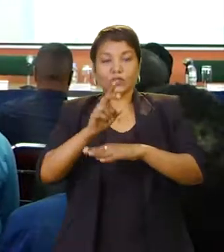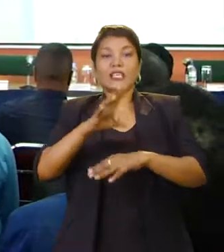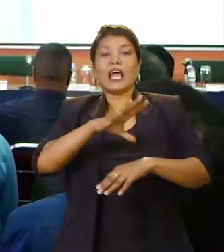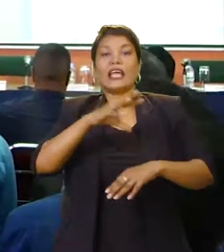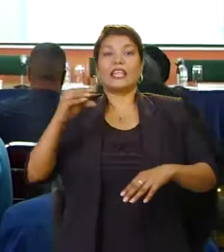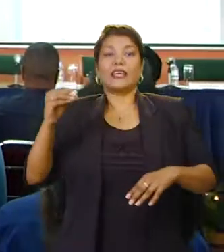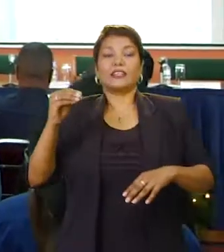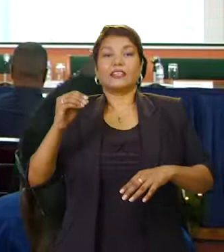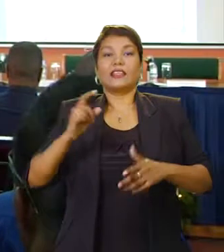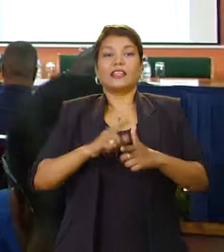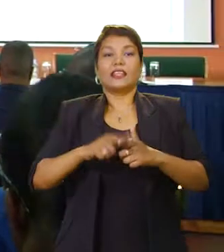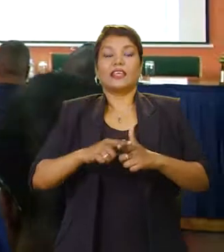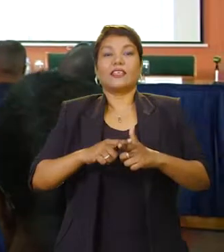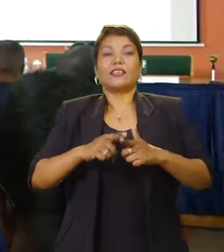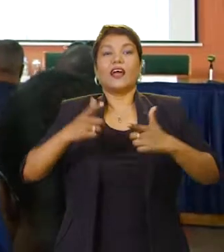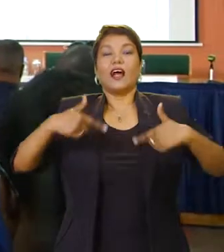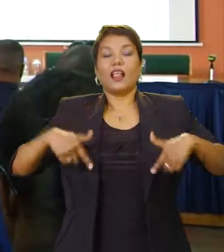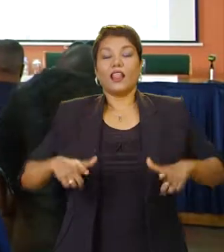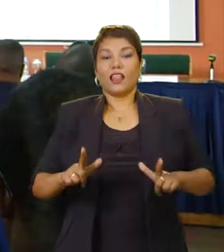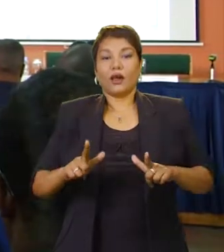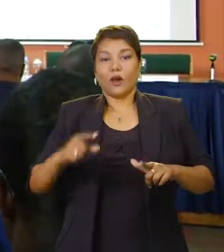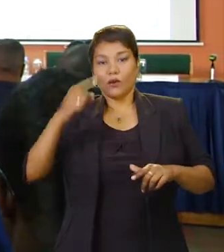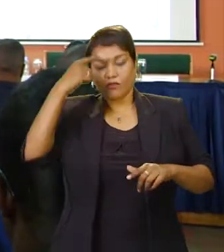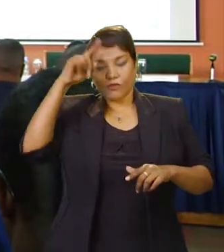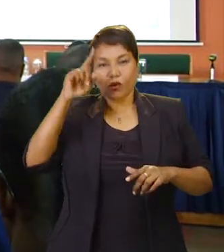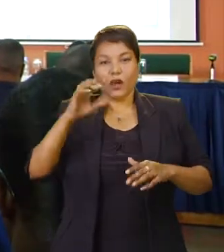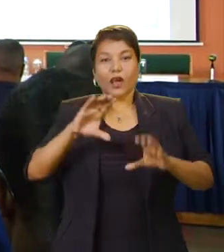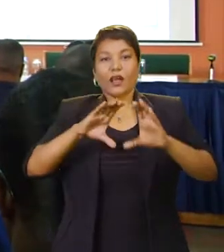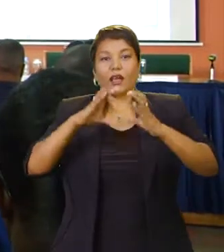database administrators to be aware of, as well as to